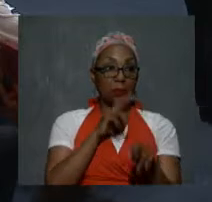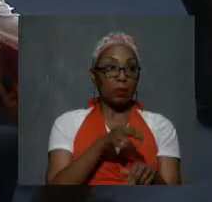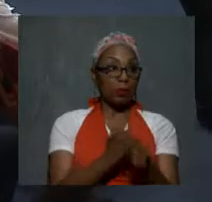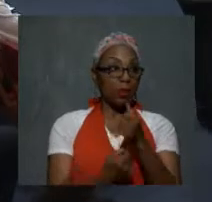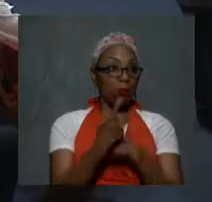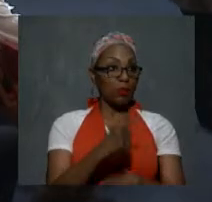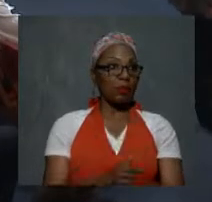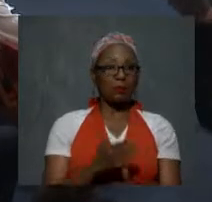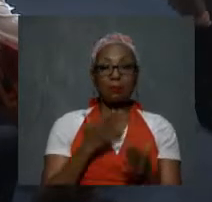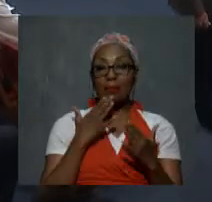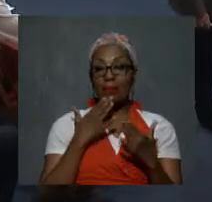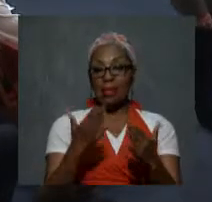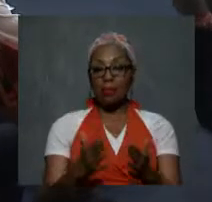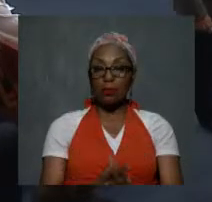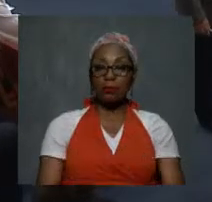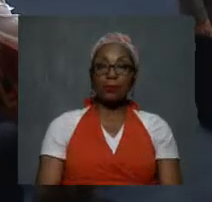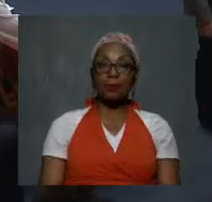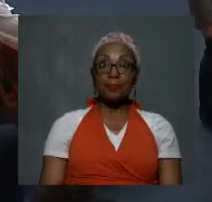Thank you.